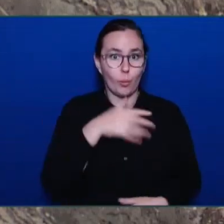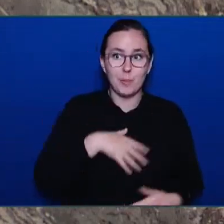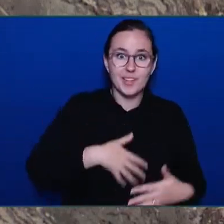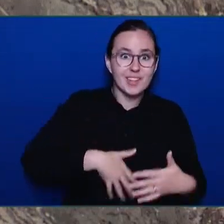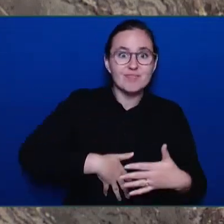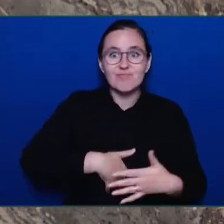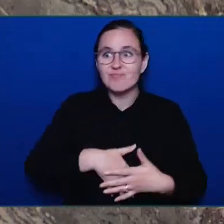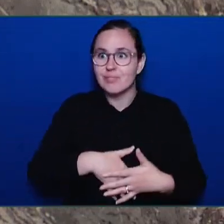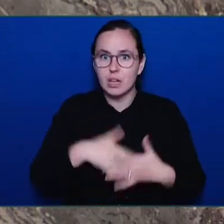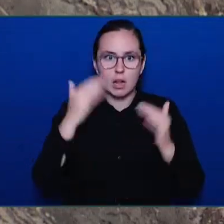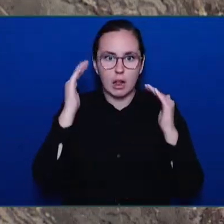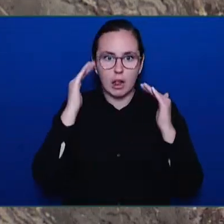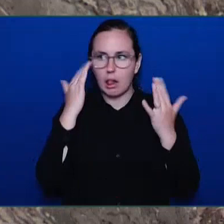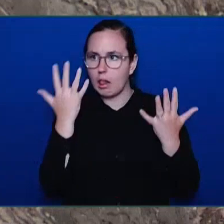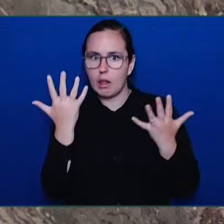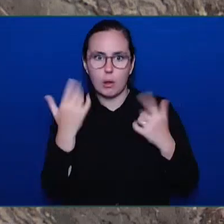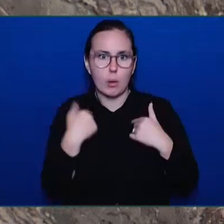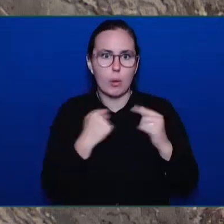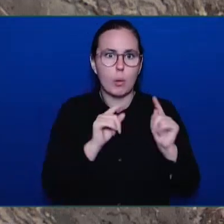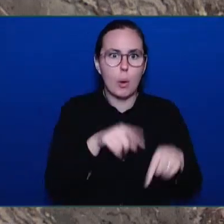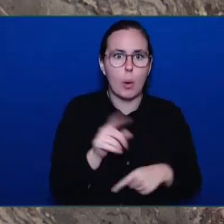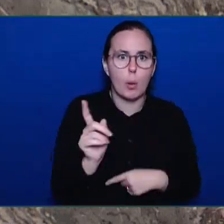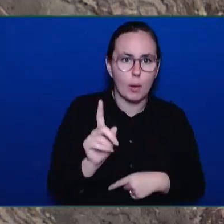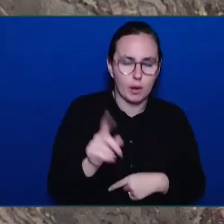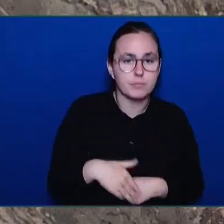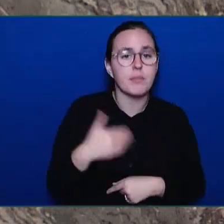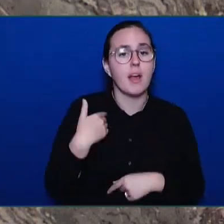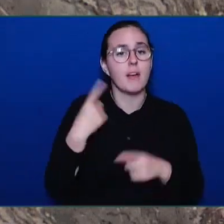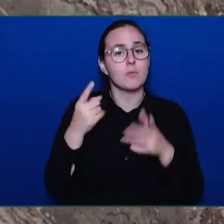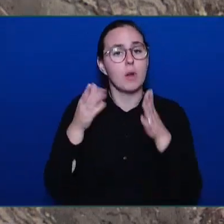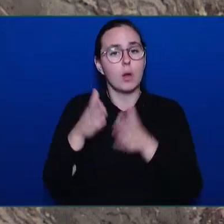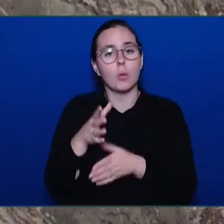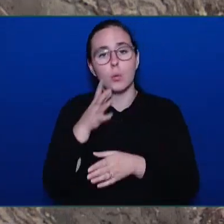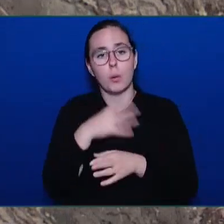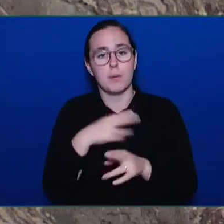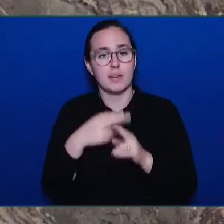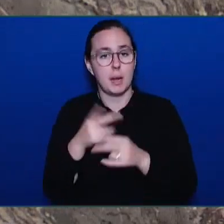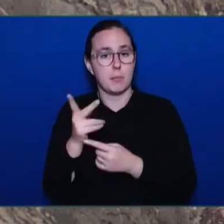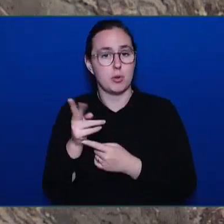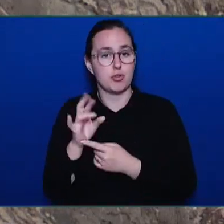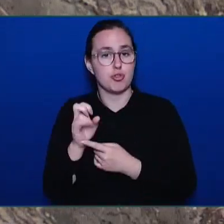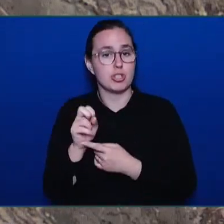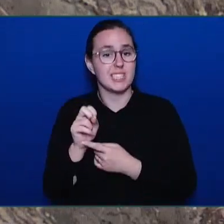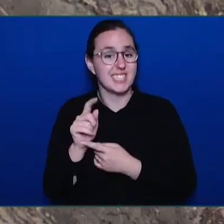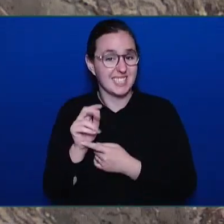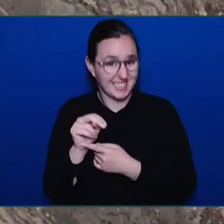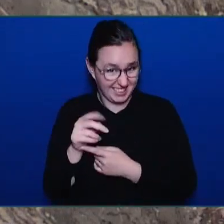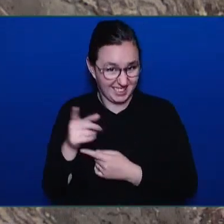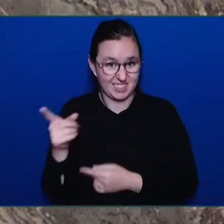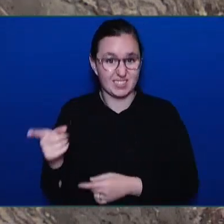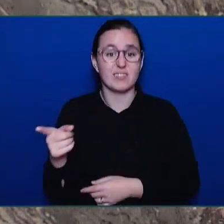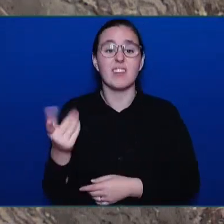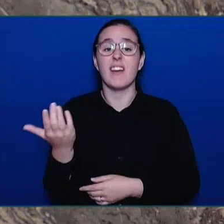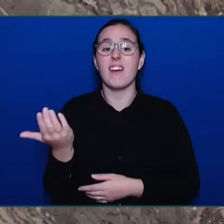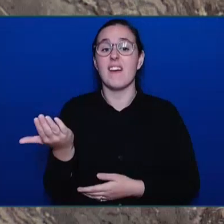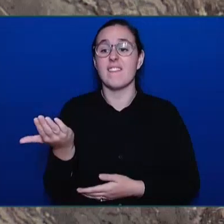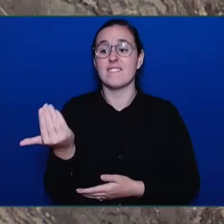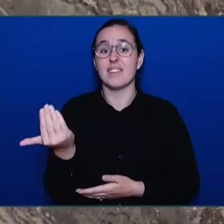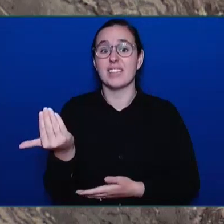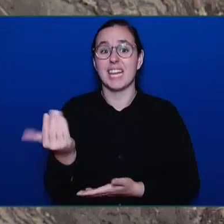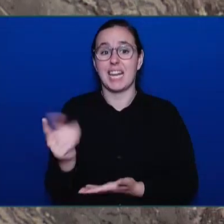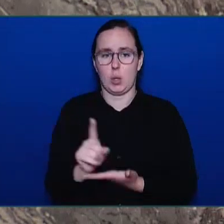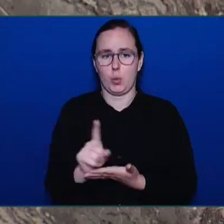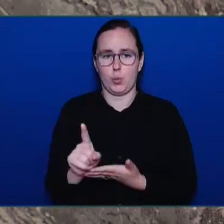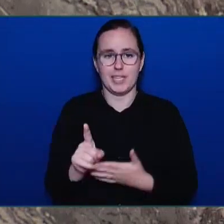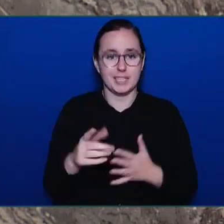unable to obtain the prenatal care that she needs. She applied to local clinics. As soon as she found out she was pregnant, they were all unable to